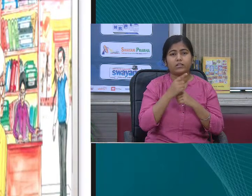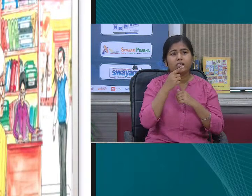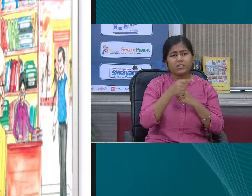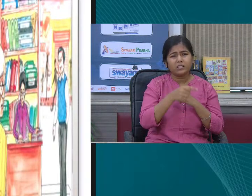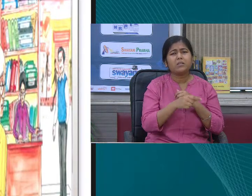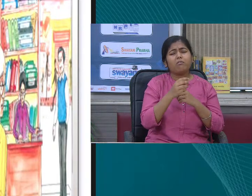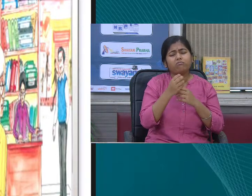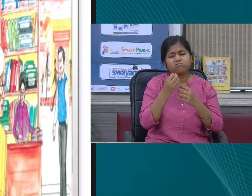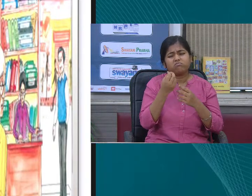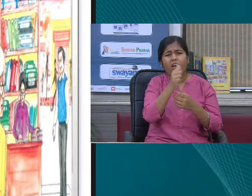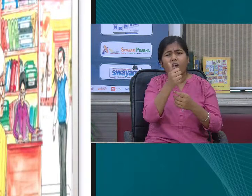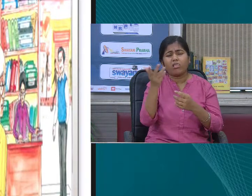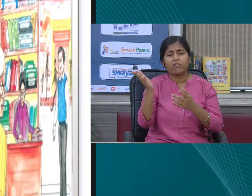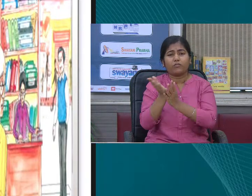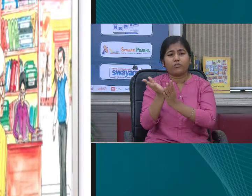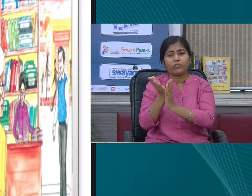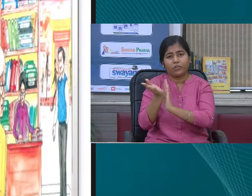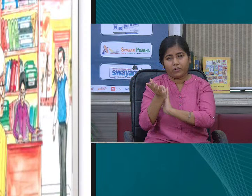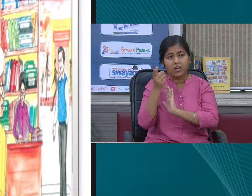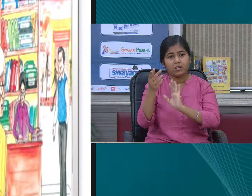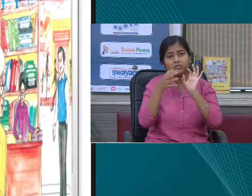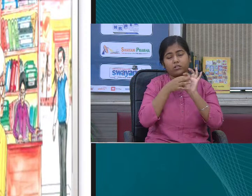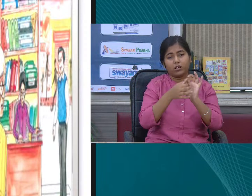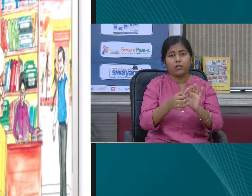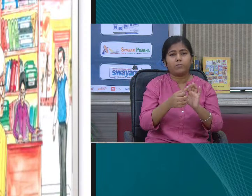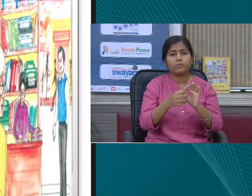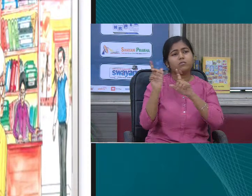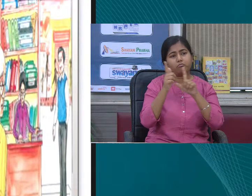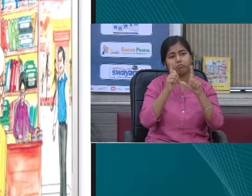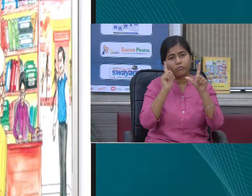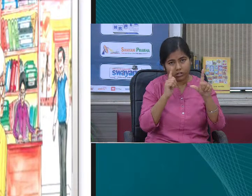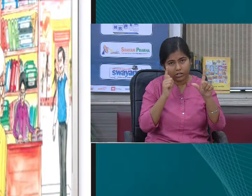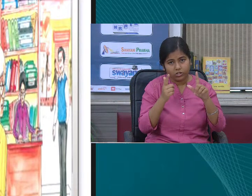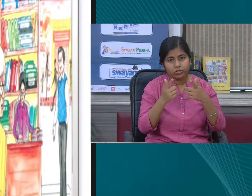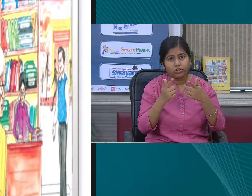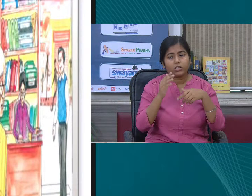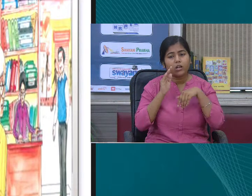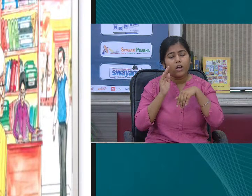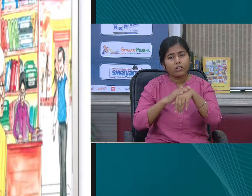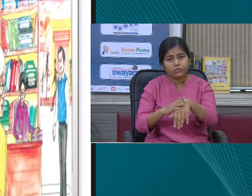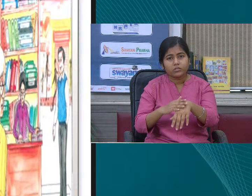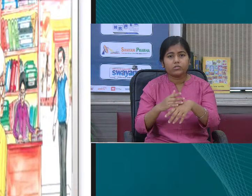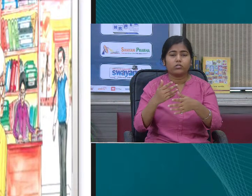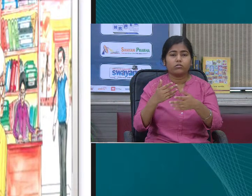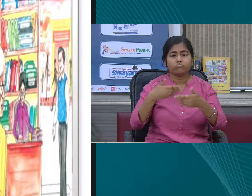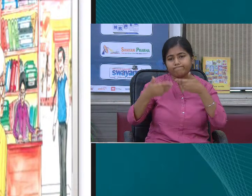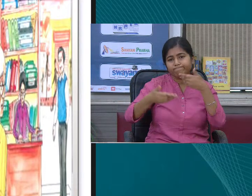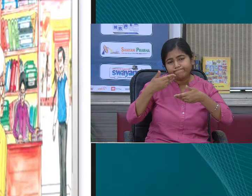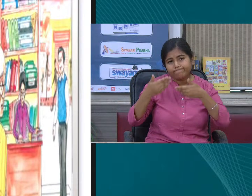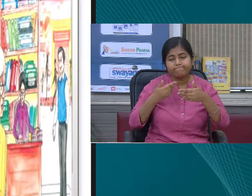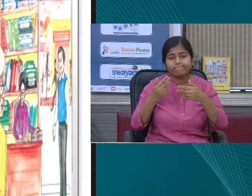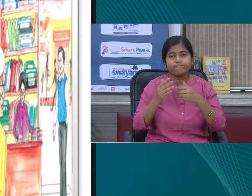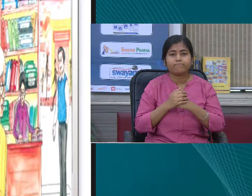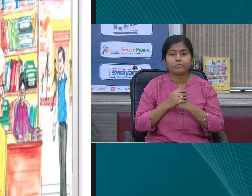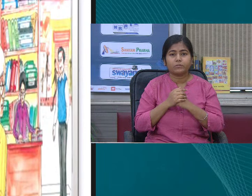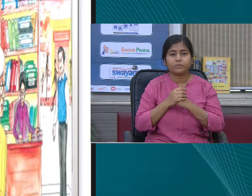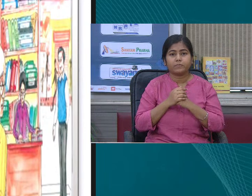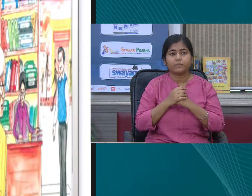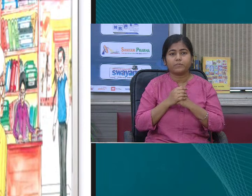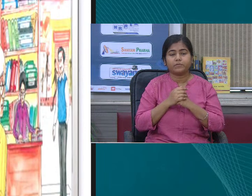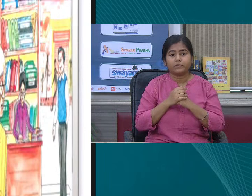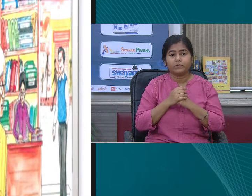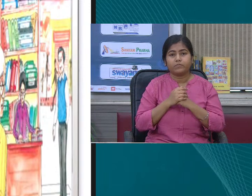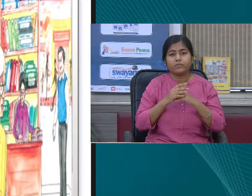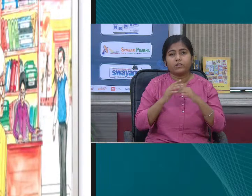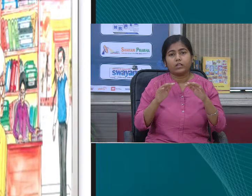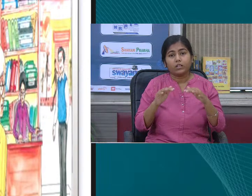you can, you know, teach them through visual representation. You can give them experiential learning. You can, you know,